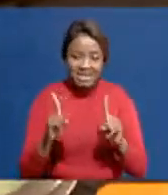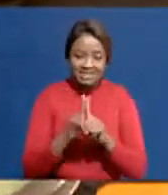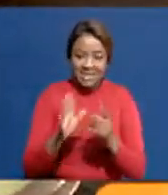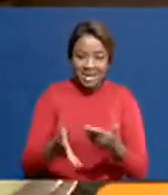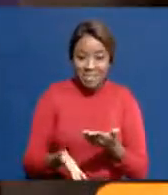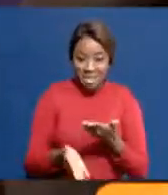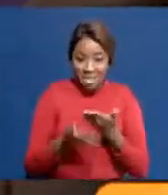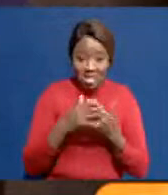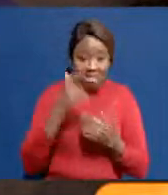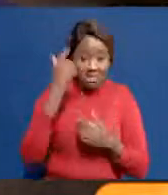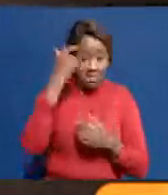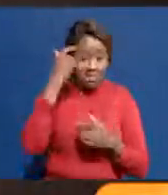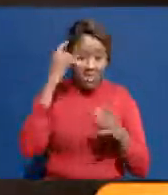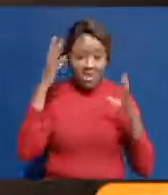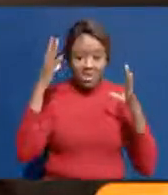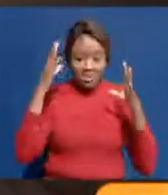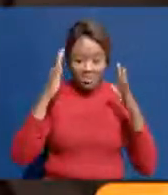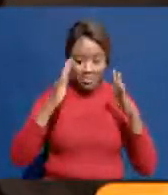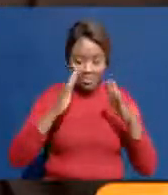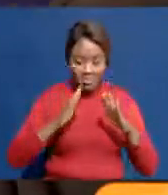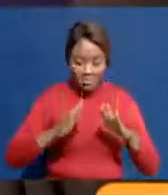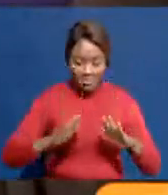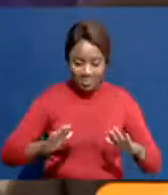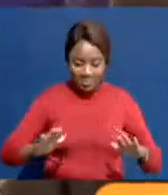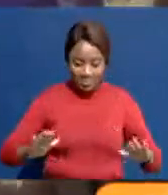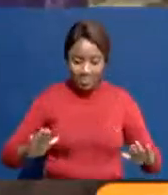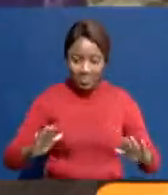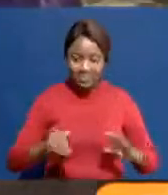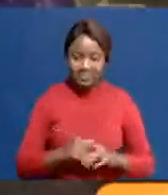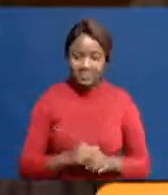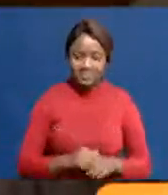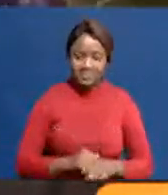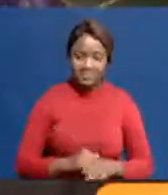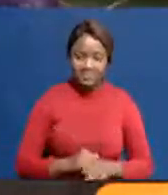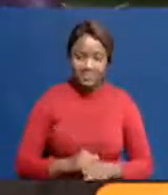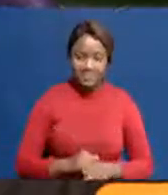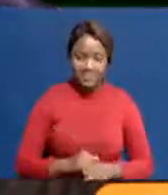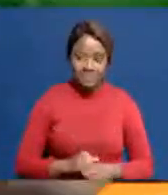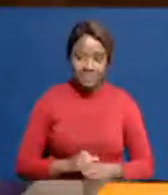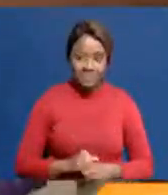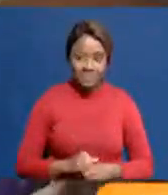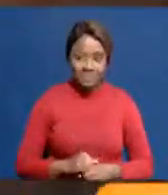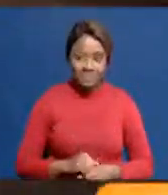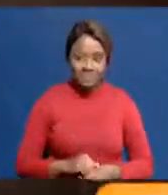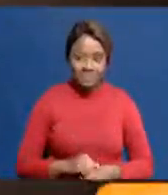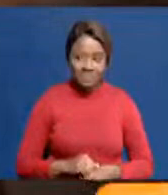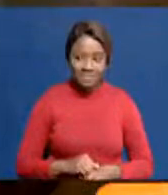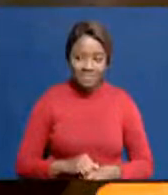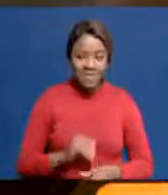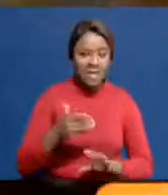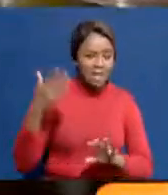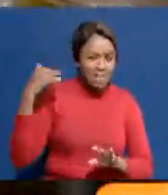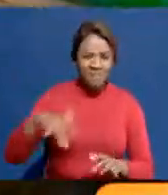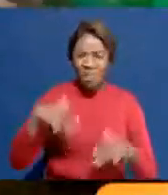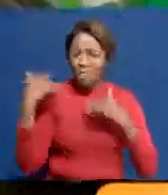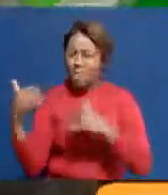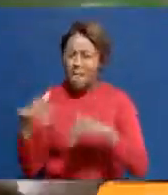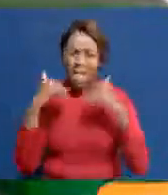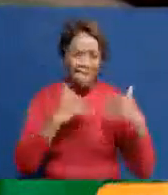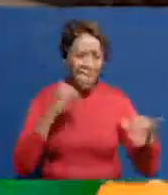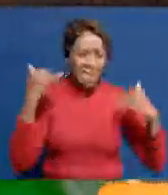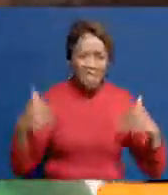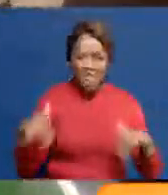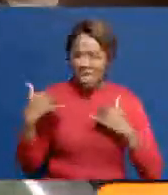his mind. He's come a long way from the early days of hyperactivity and